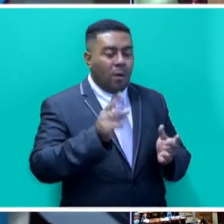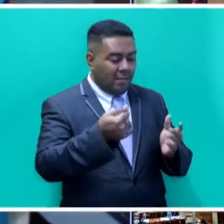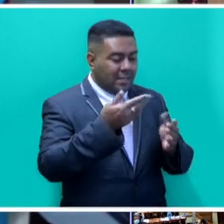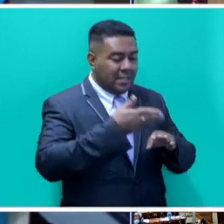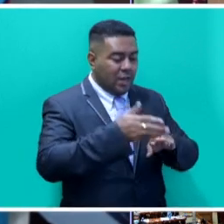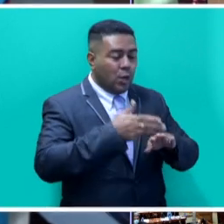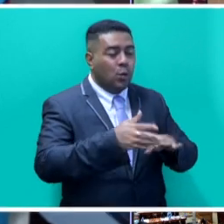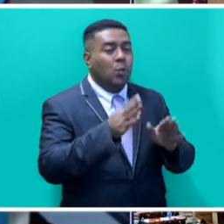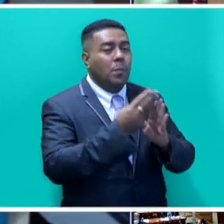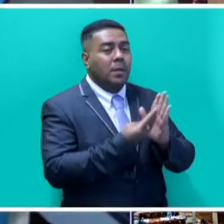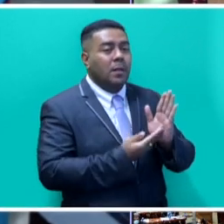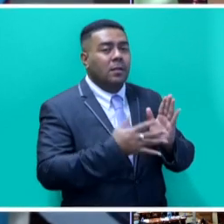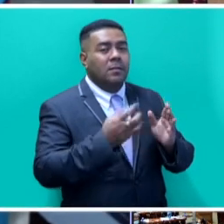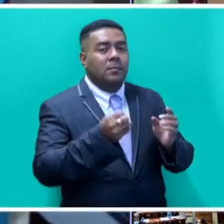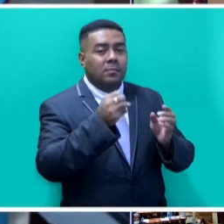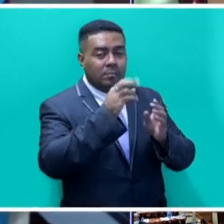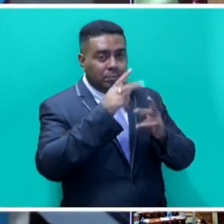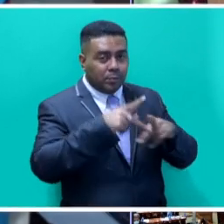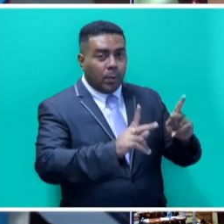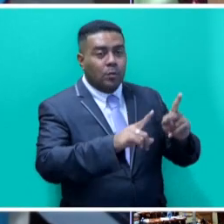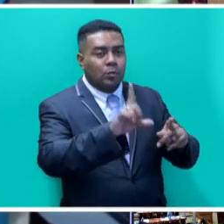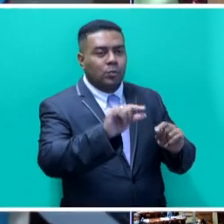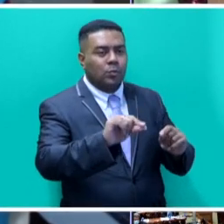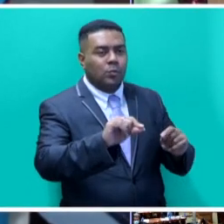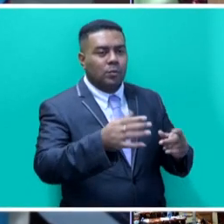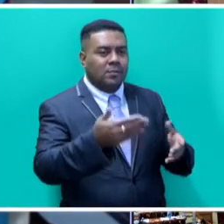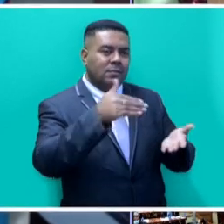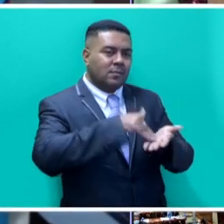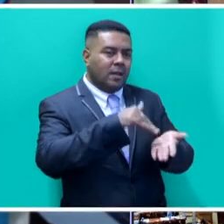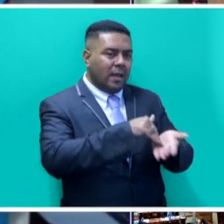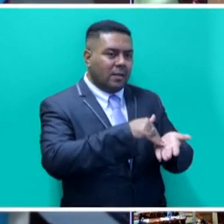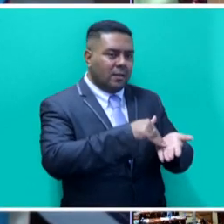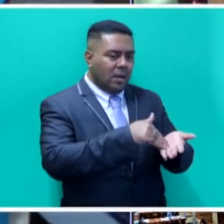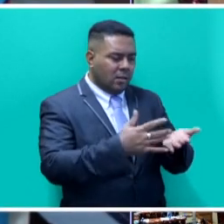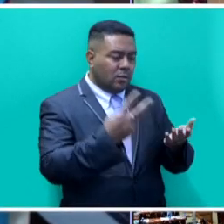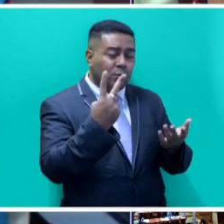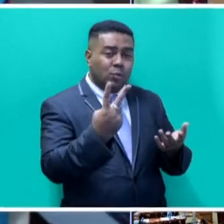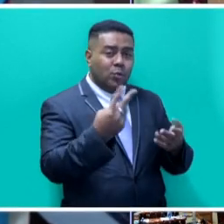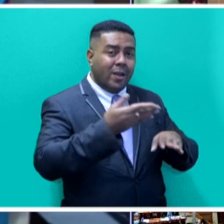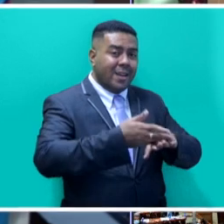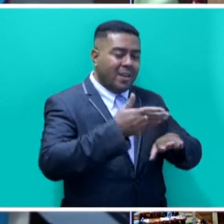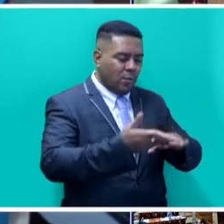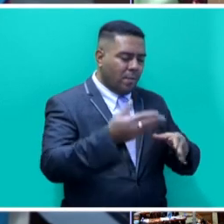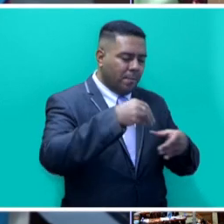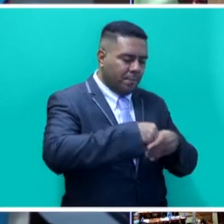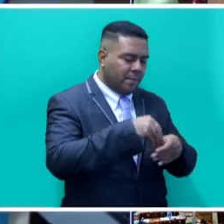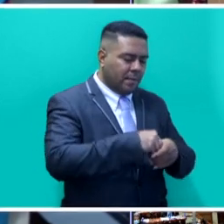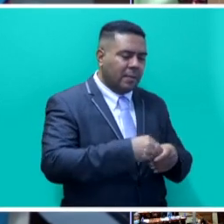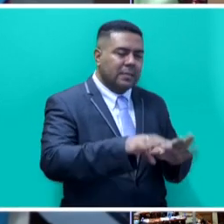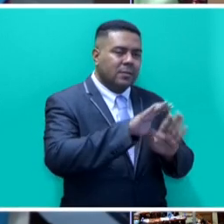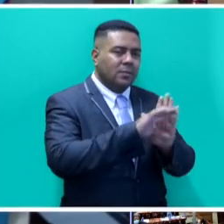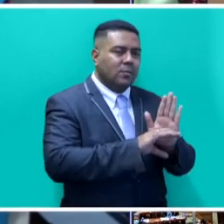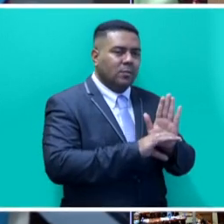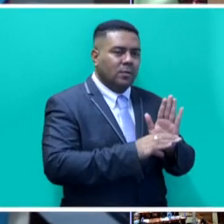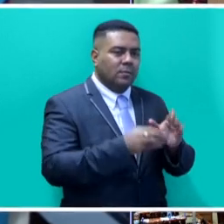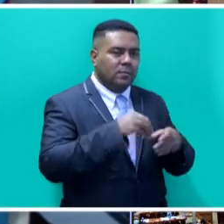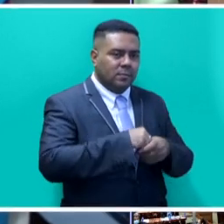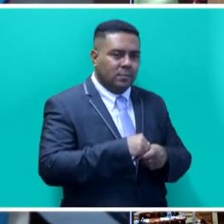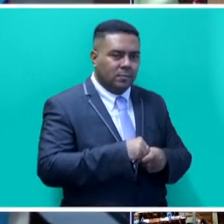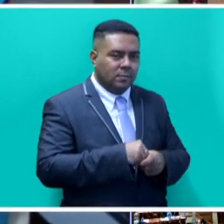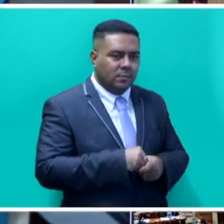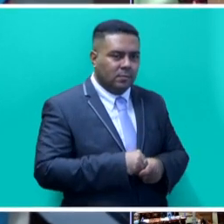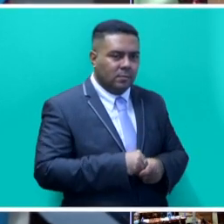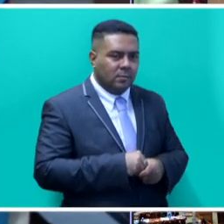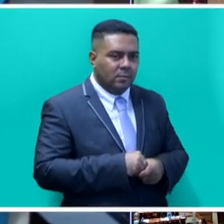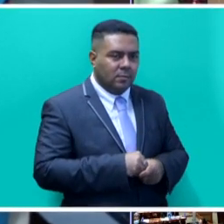Mr. Speaker, is to add two new subsections to section 12 above. That